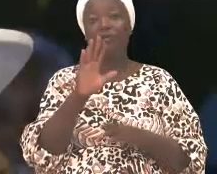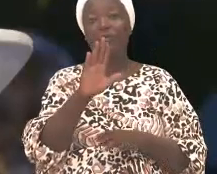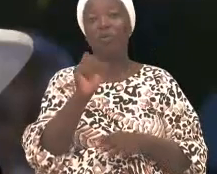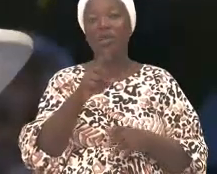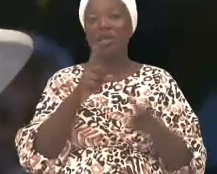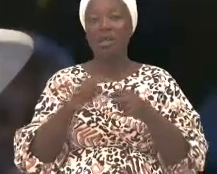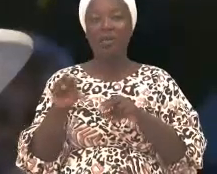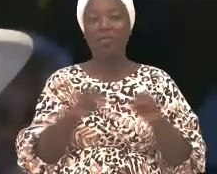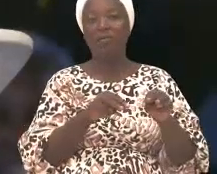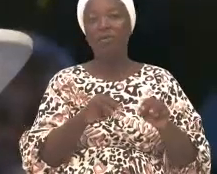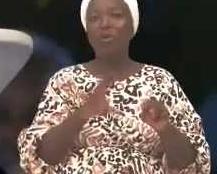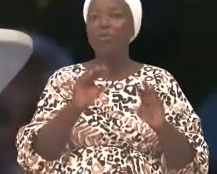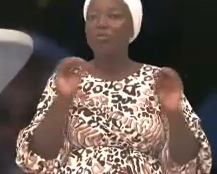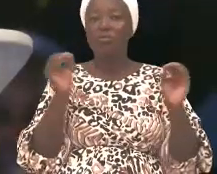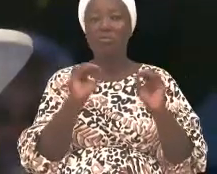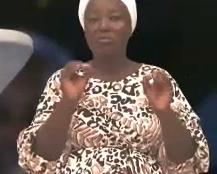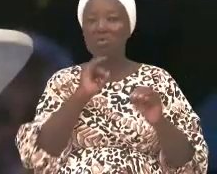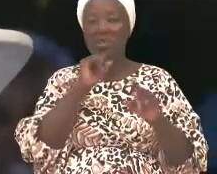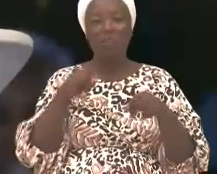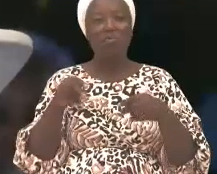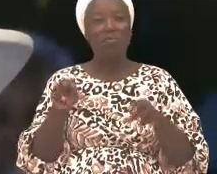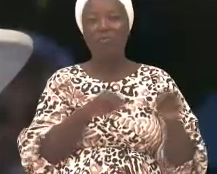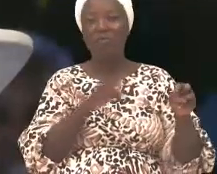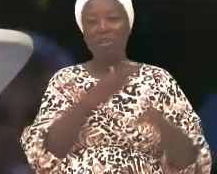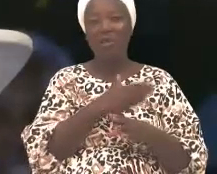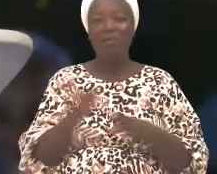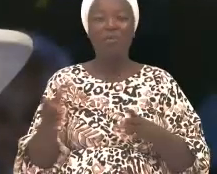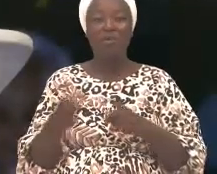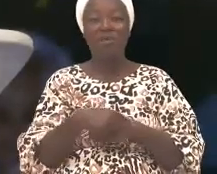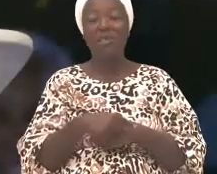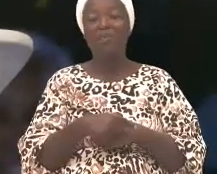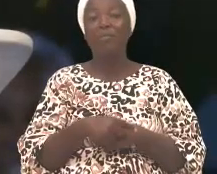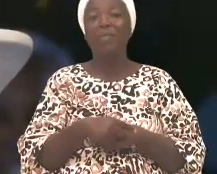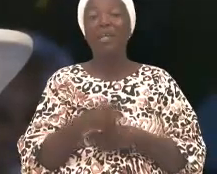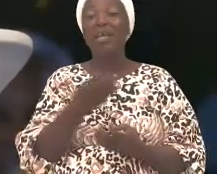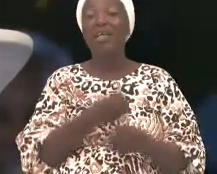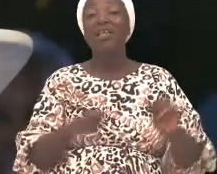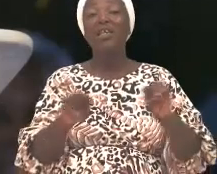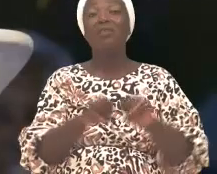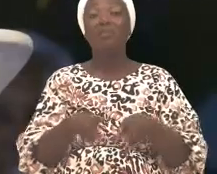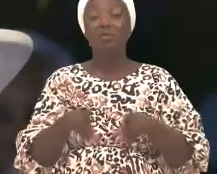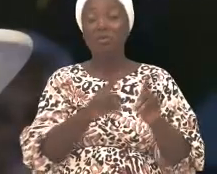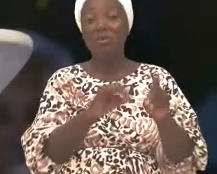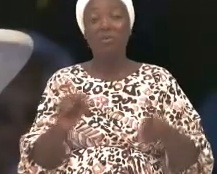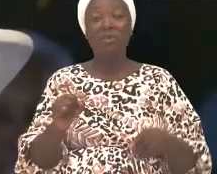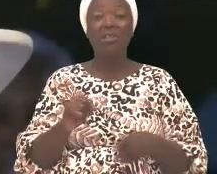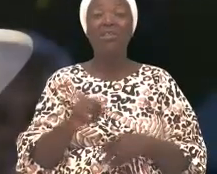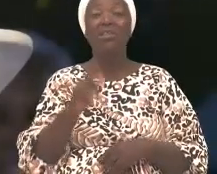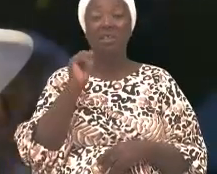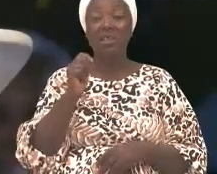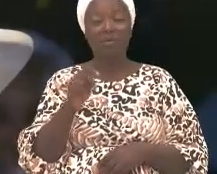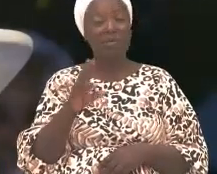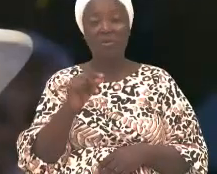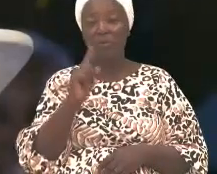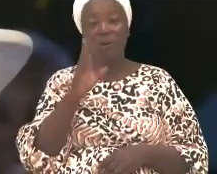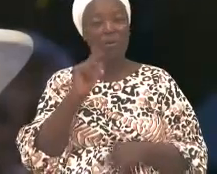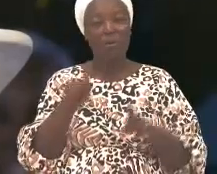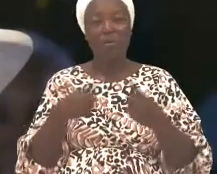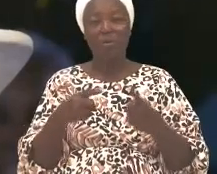today. Even during testimony, nobody will go. Right now,